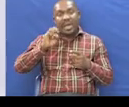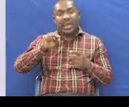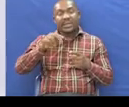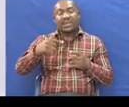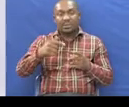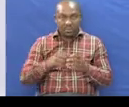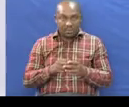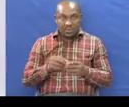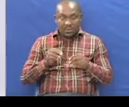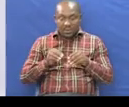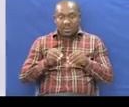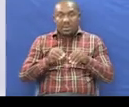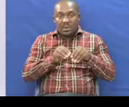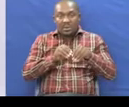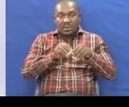Transition element.